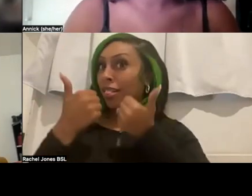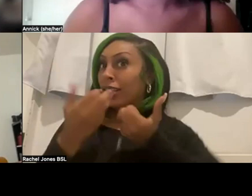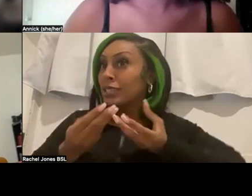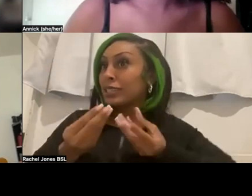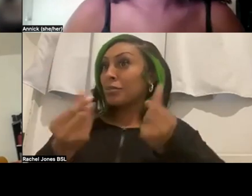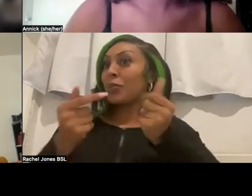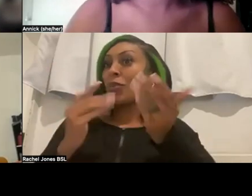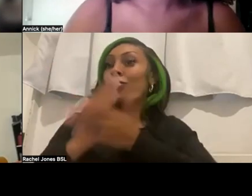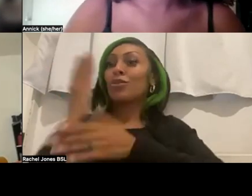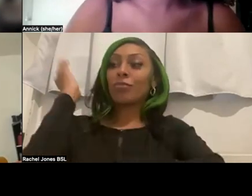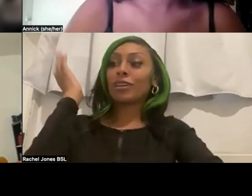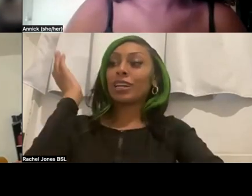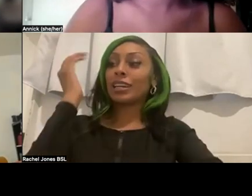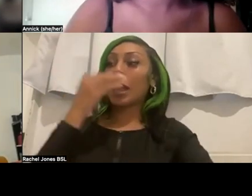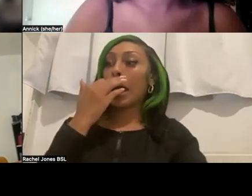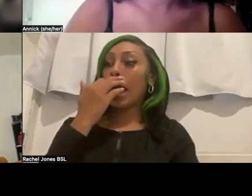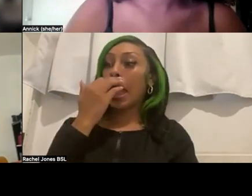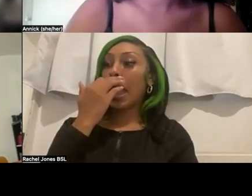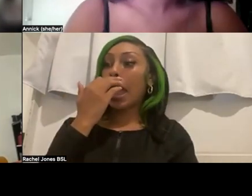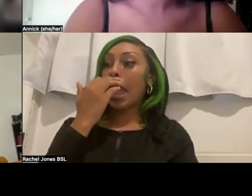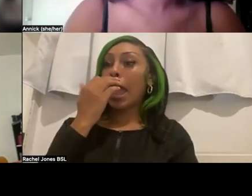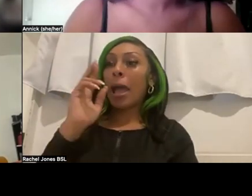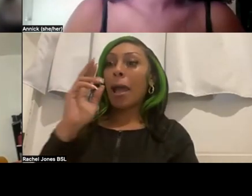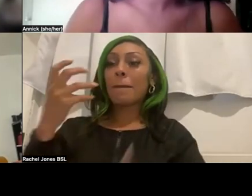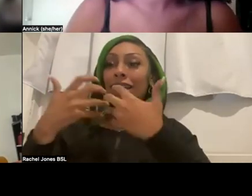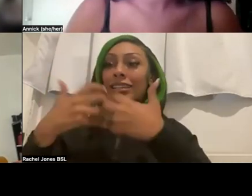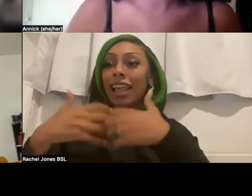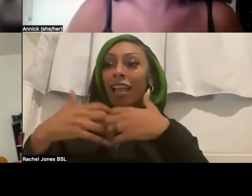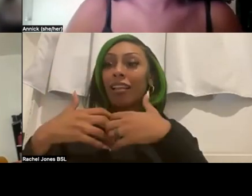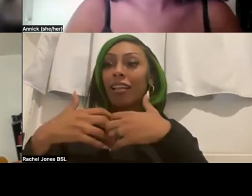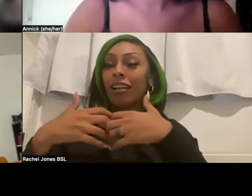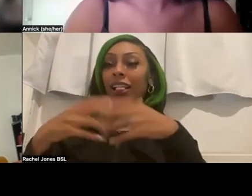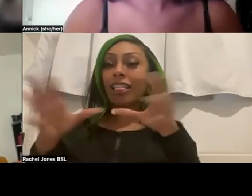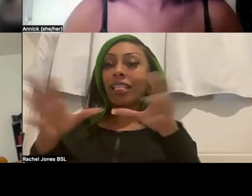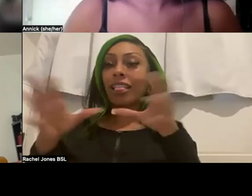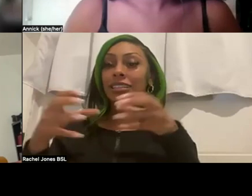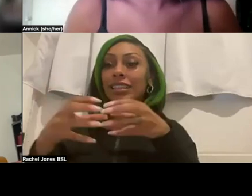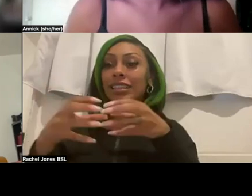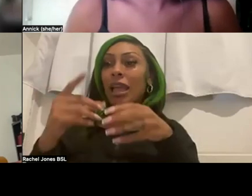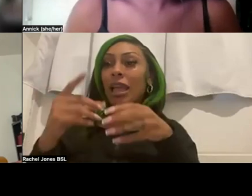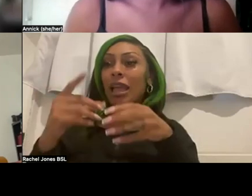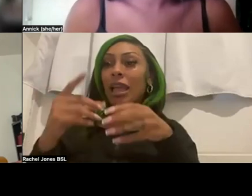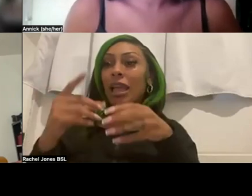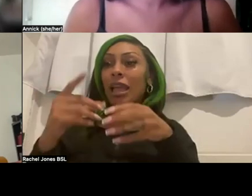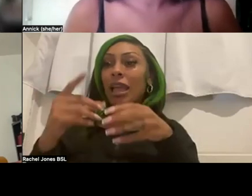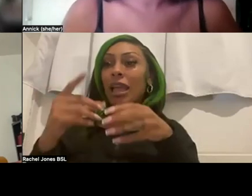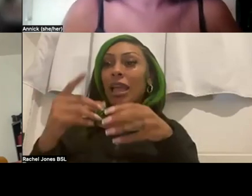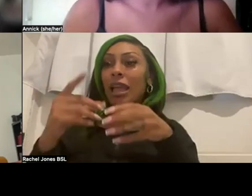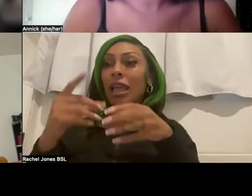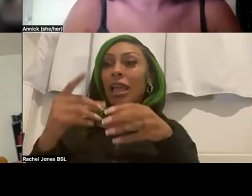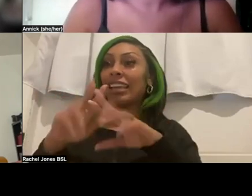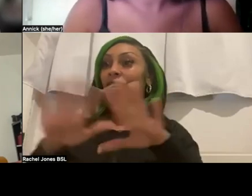talk. I hope that the technical team can jump in the chat if that's not the